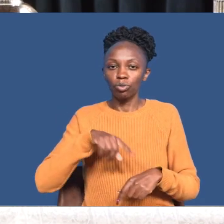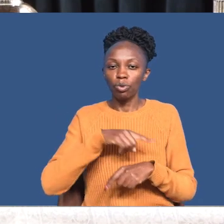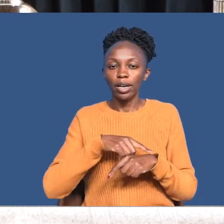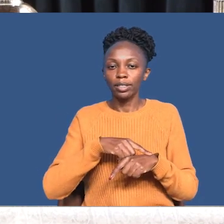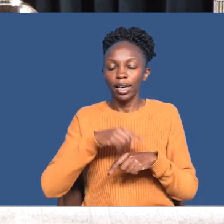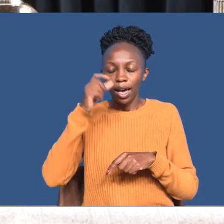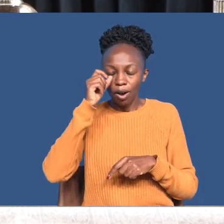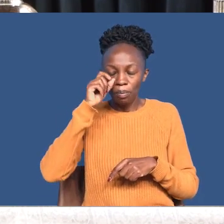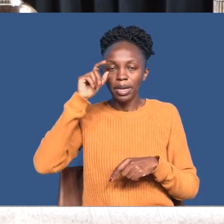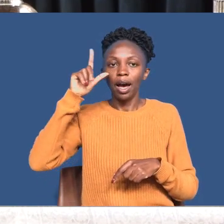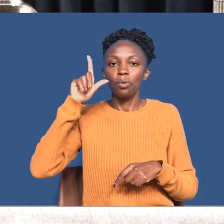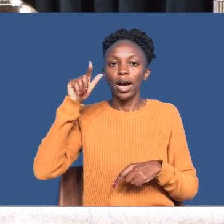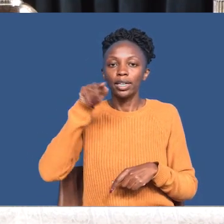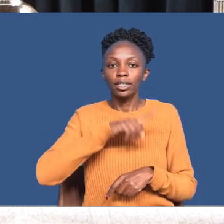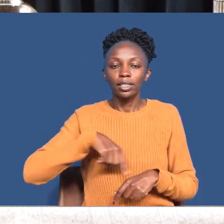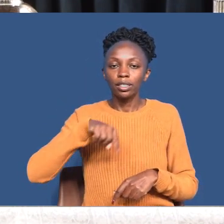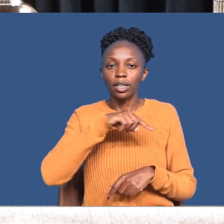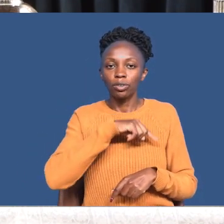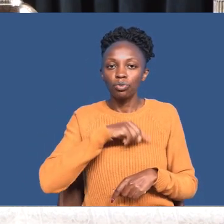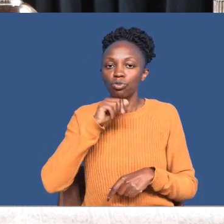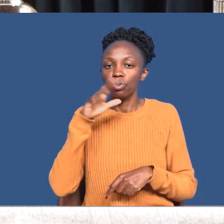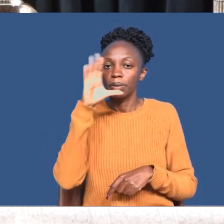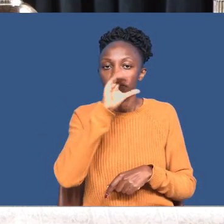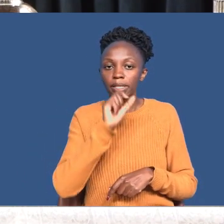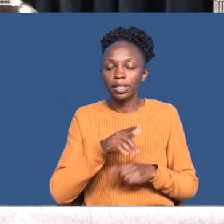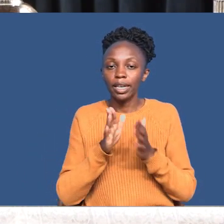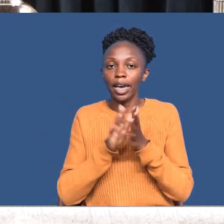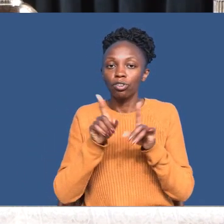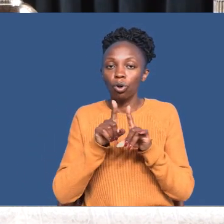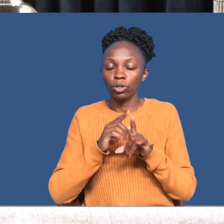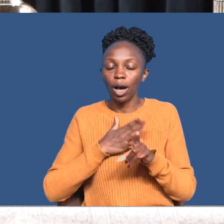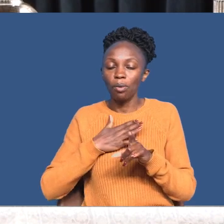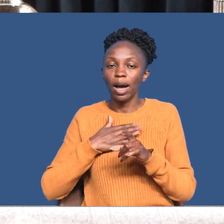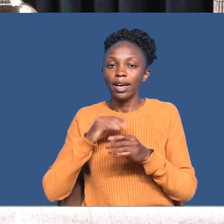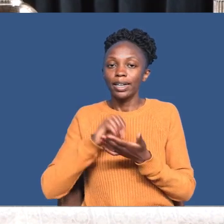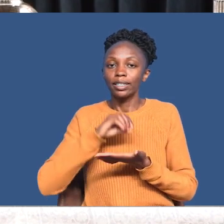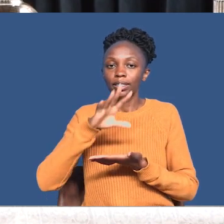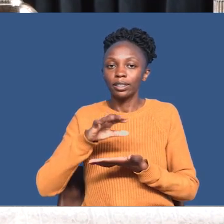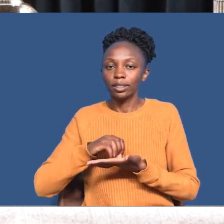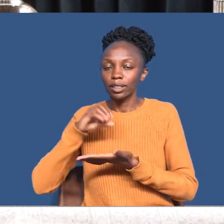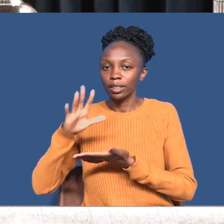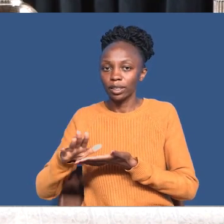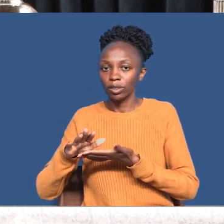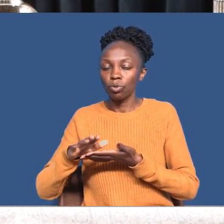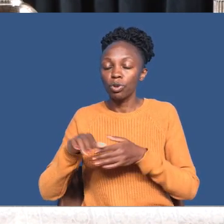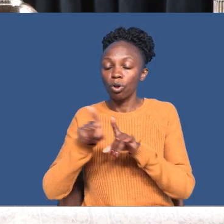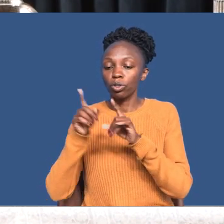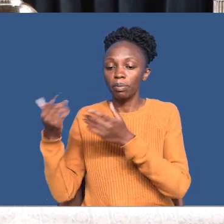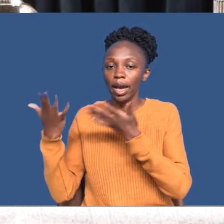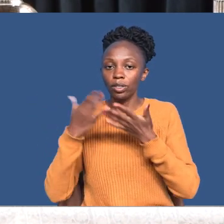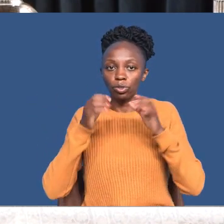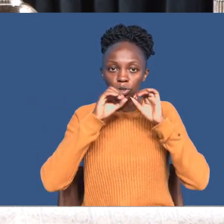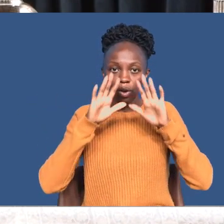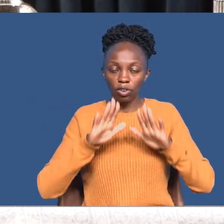eyes that we may not be ignorant and that our generosity may be a source of blessing to